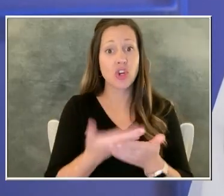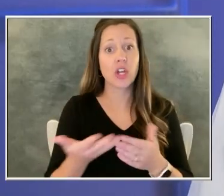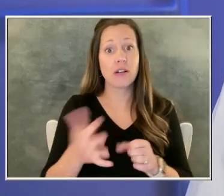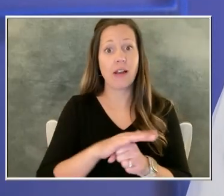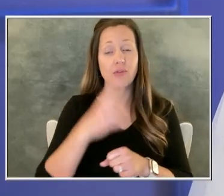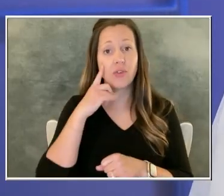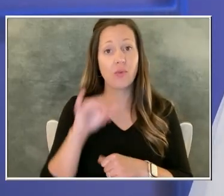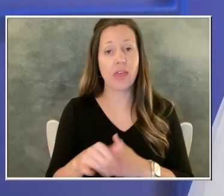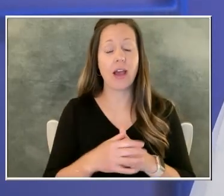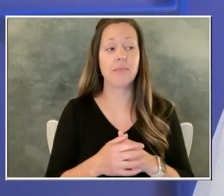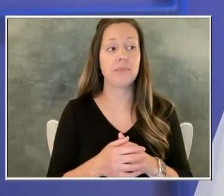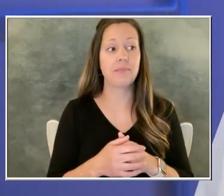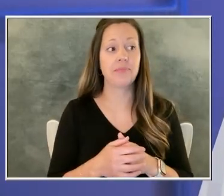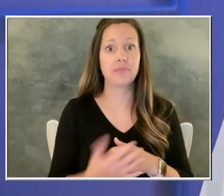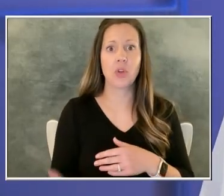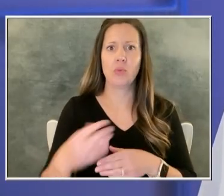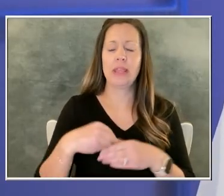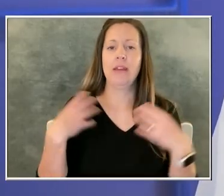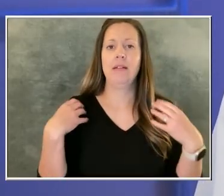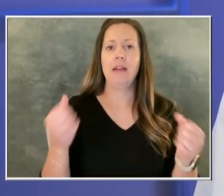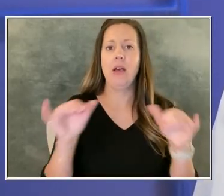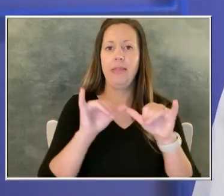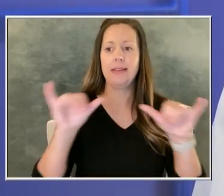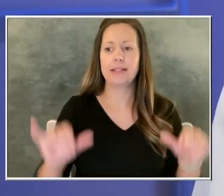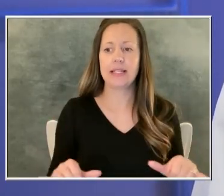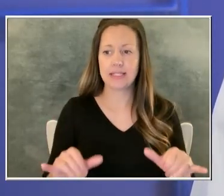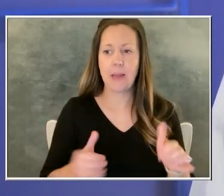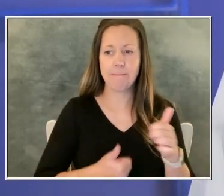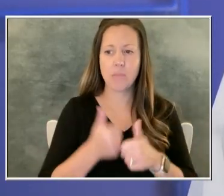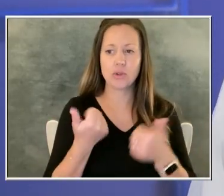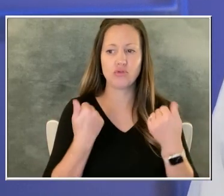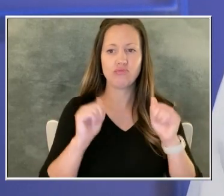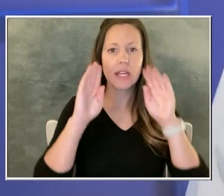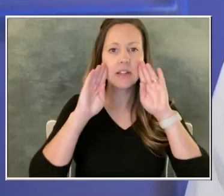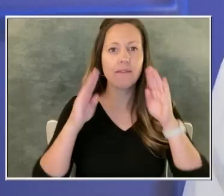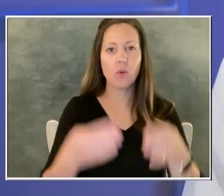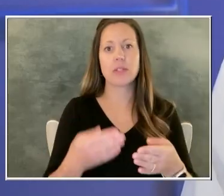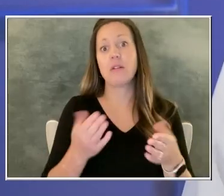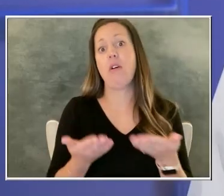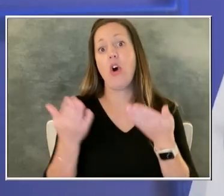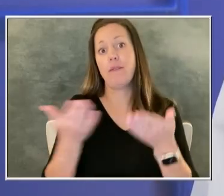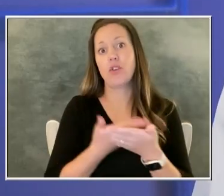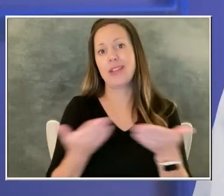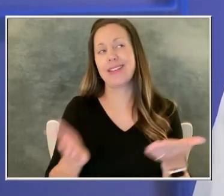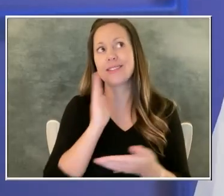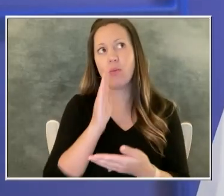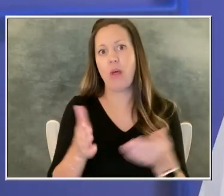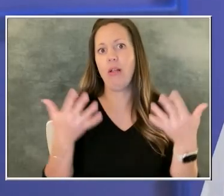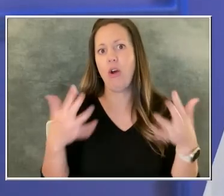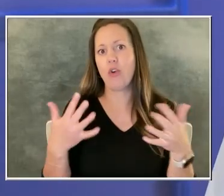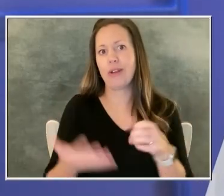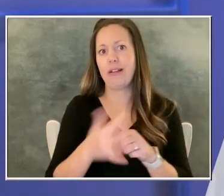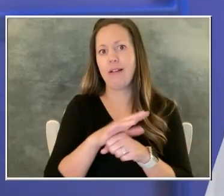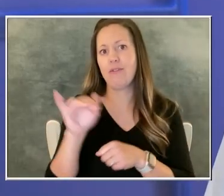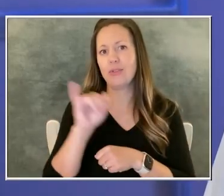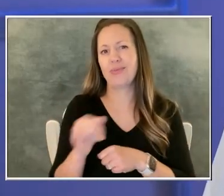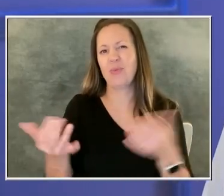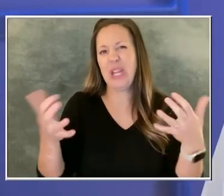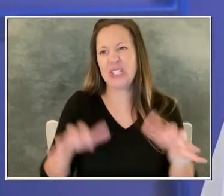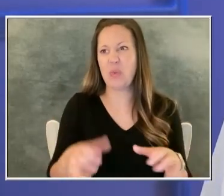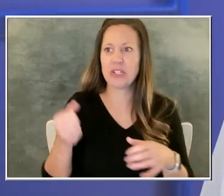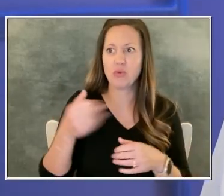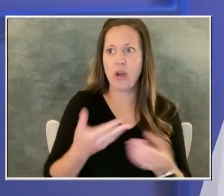And within the health system, for the most part, we try to focus on offering things that will be covered by insurance because we don't want to create a burden for our